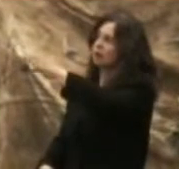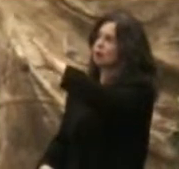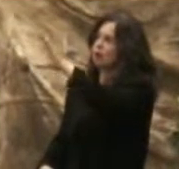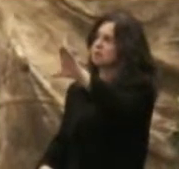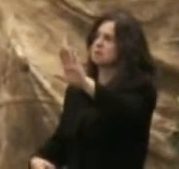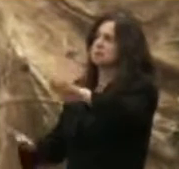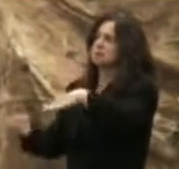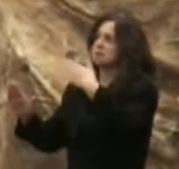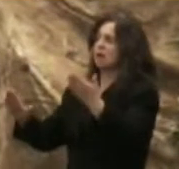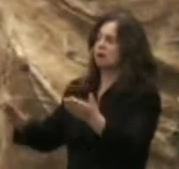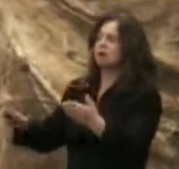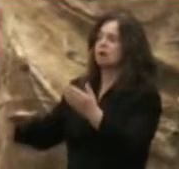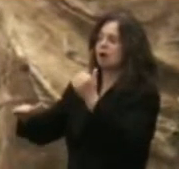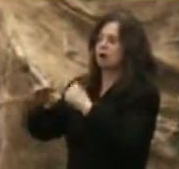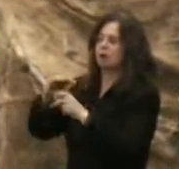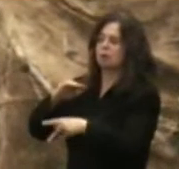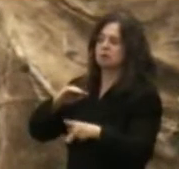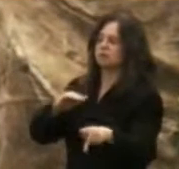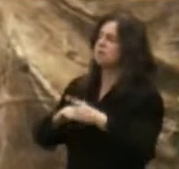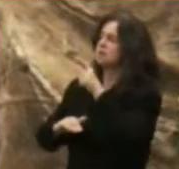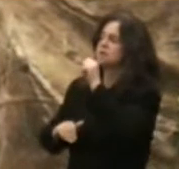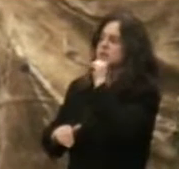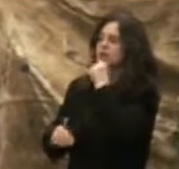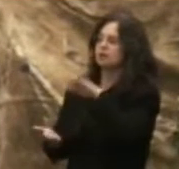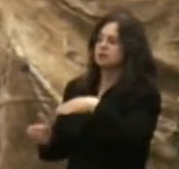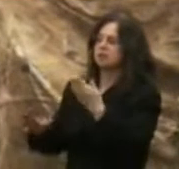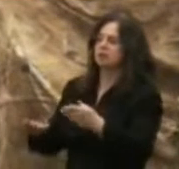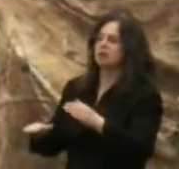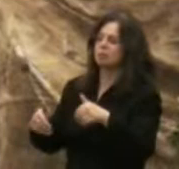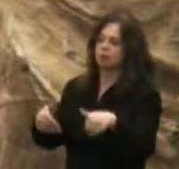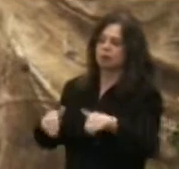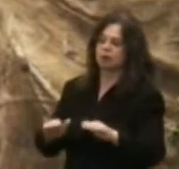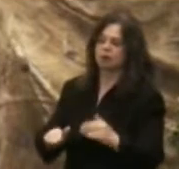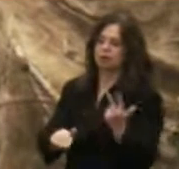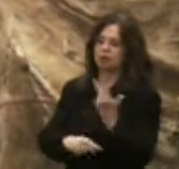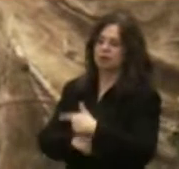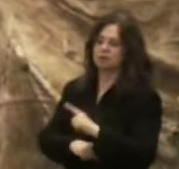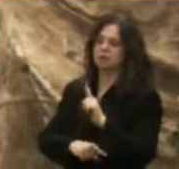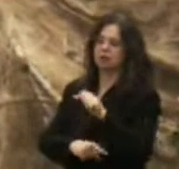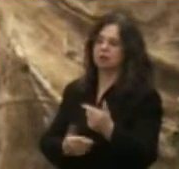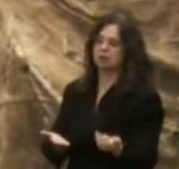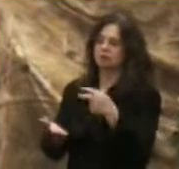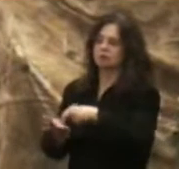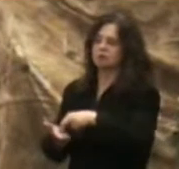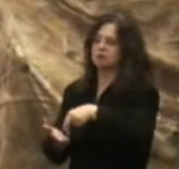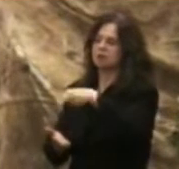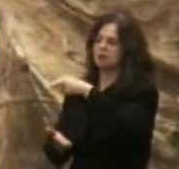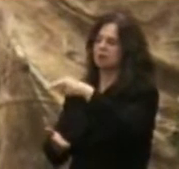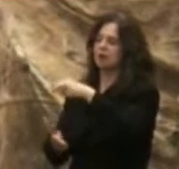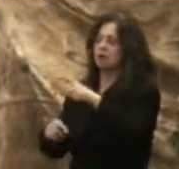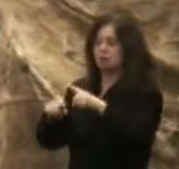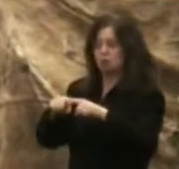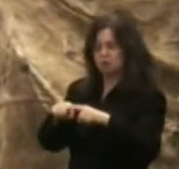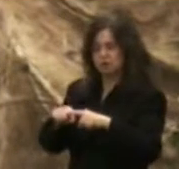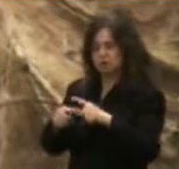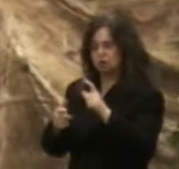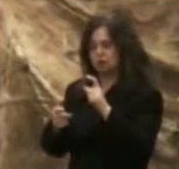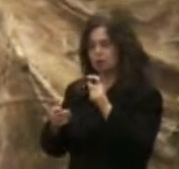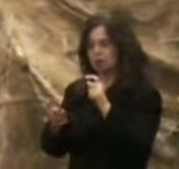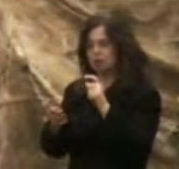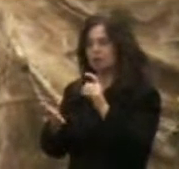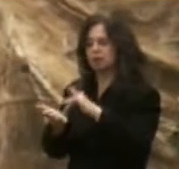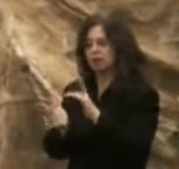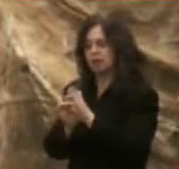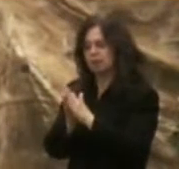Pontius Pilate. He suffered death and was buried. On the third day, he rose again, in accordance with the